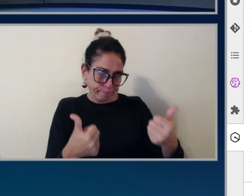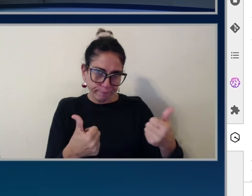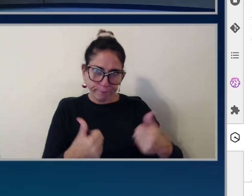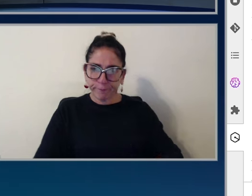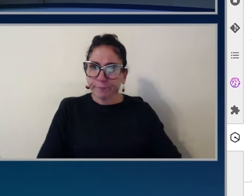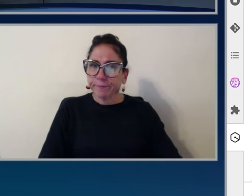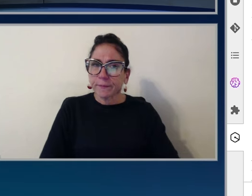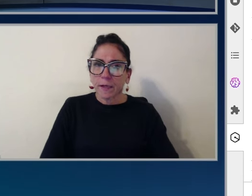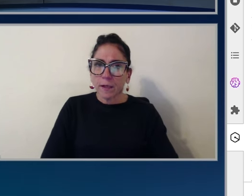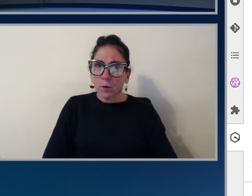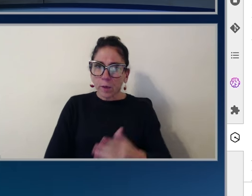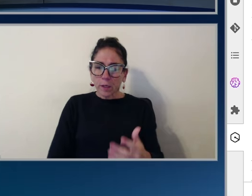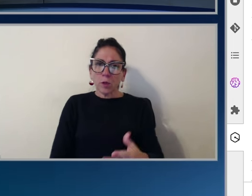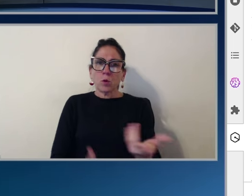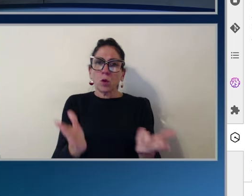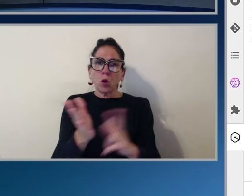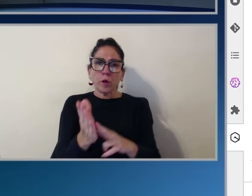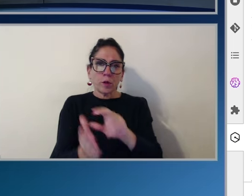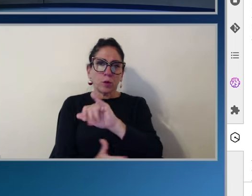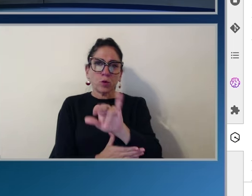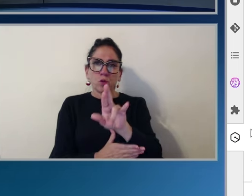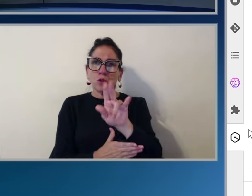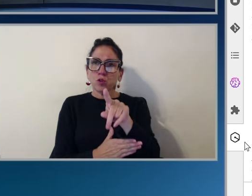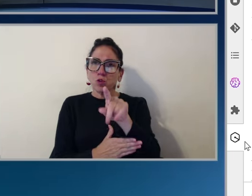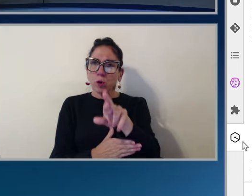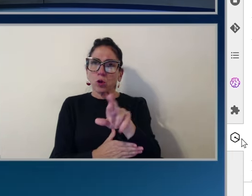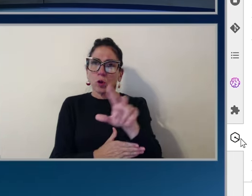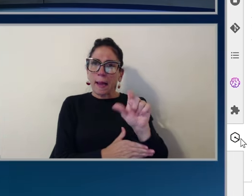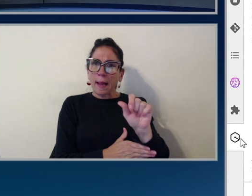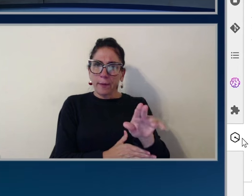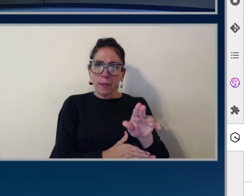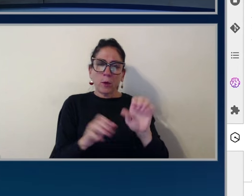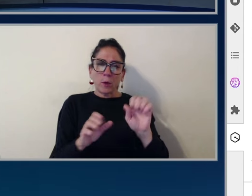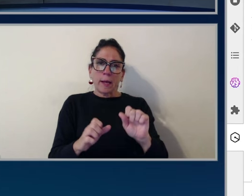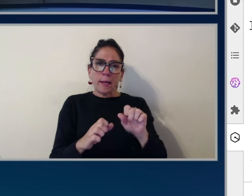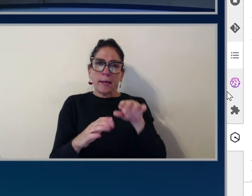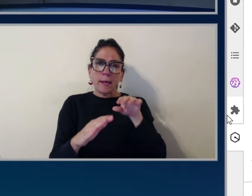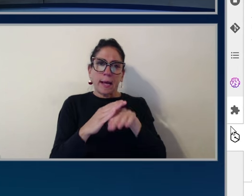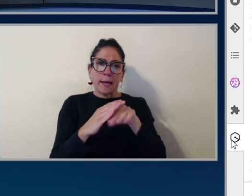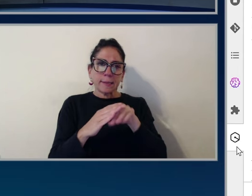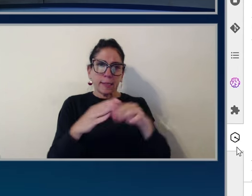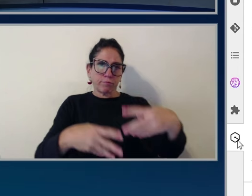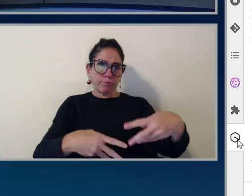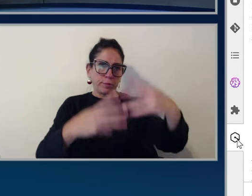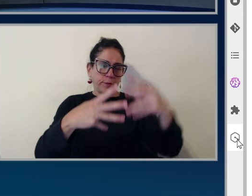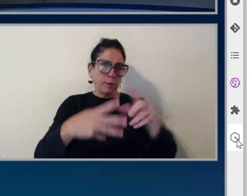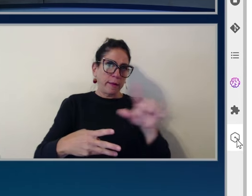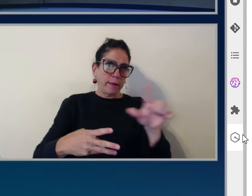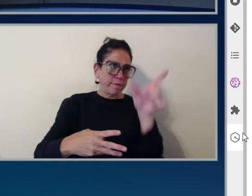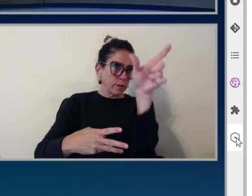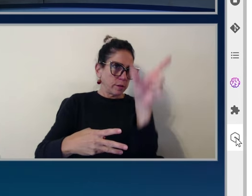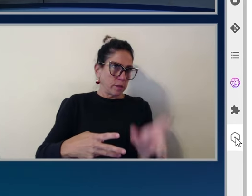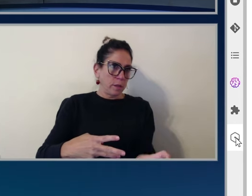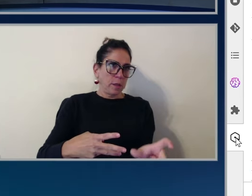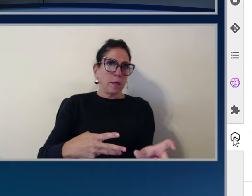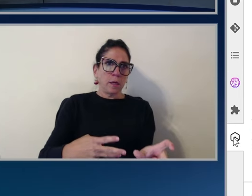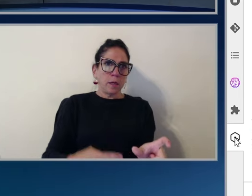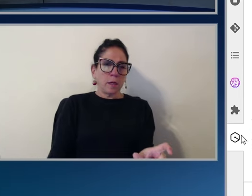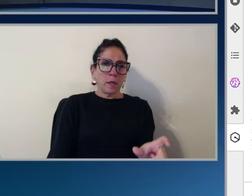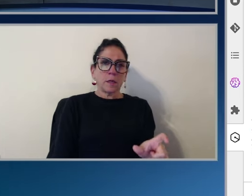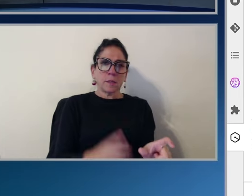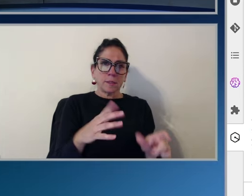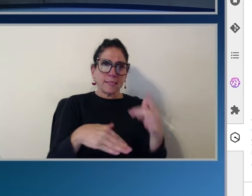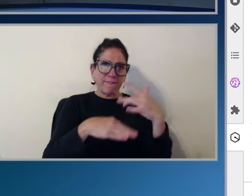So when you log into JupyterLab, you can access the Q chat on the left pane here. It's going to be available right